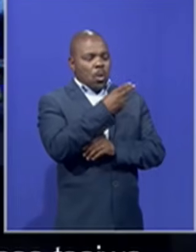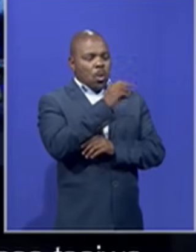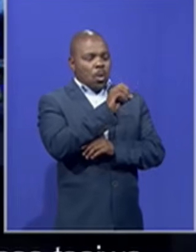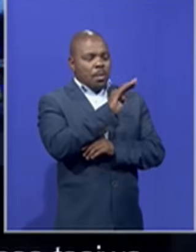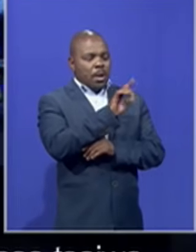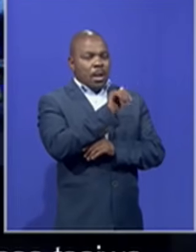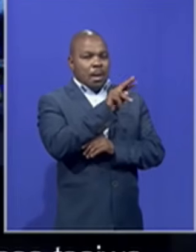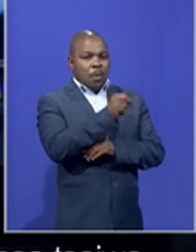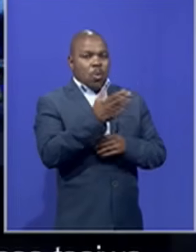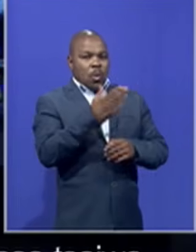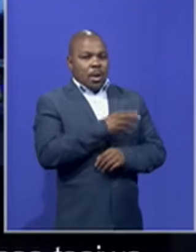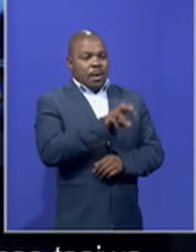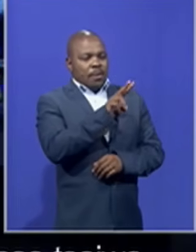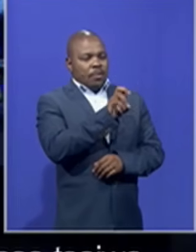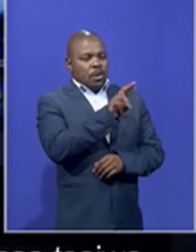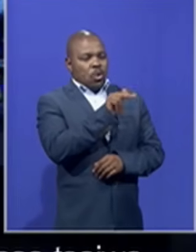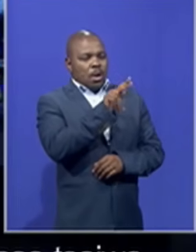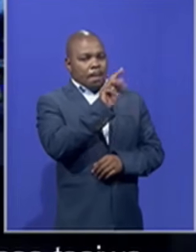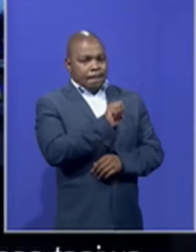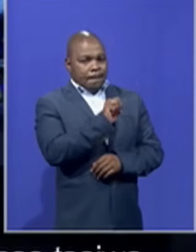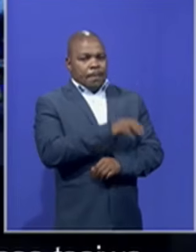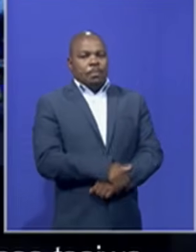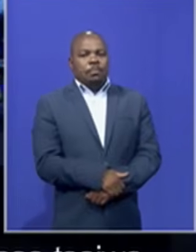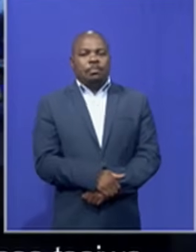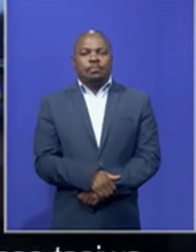Red Cliff Verulam.